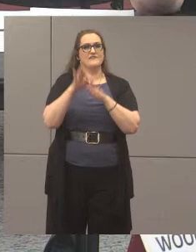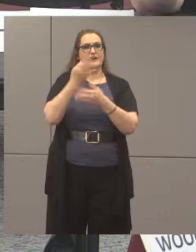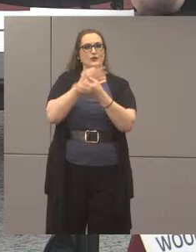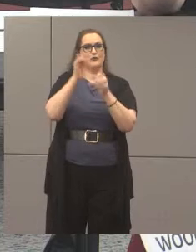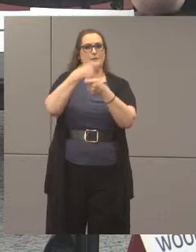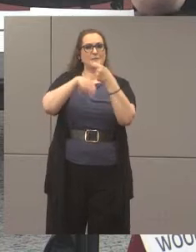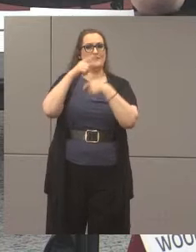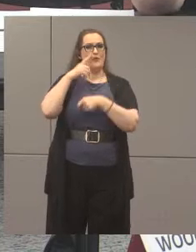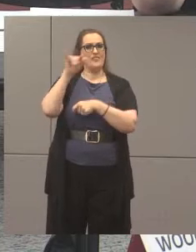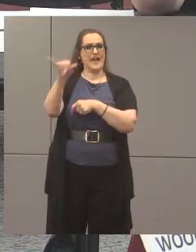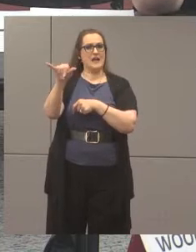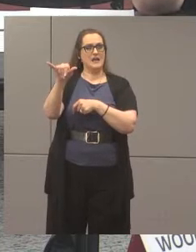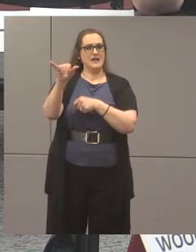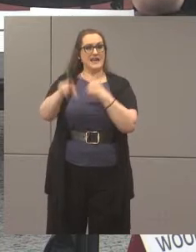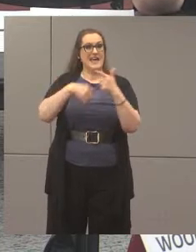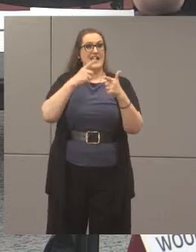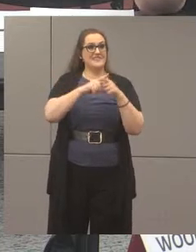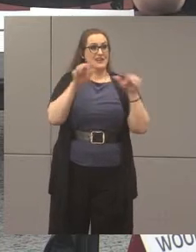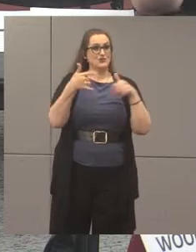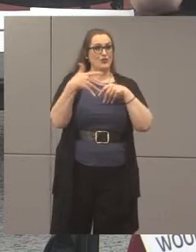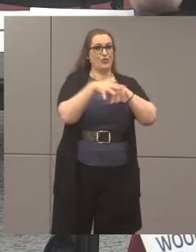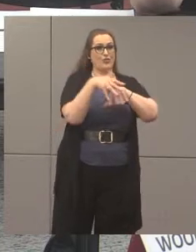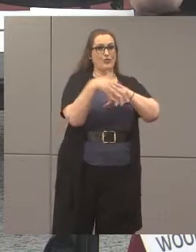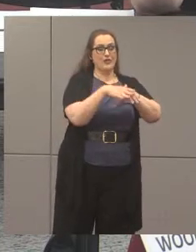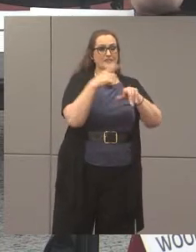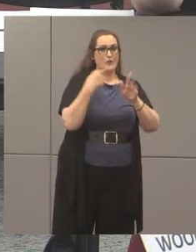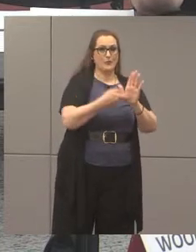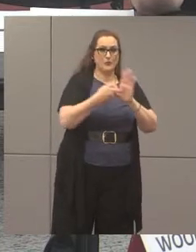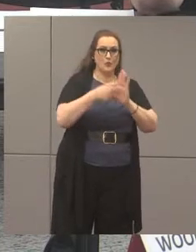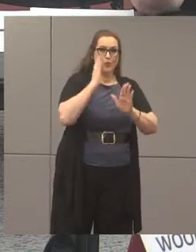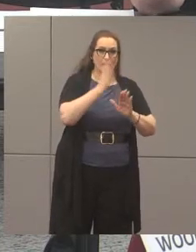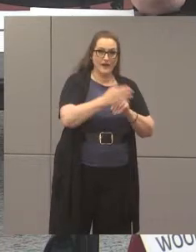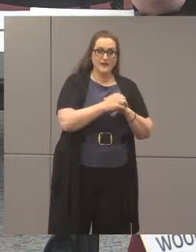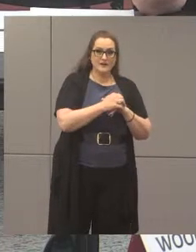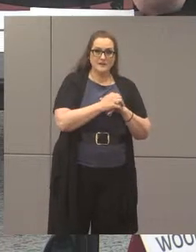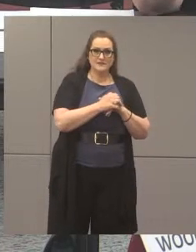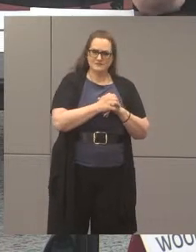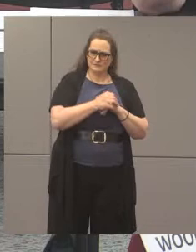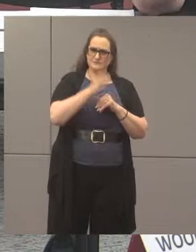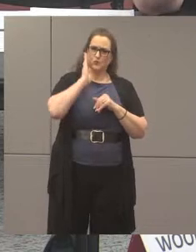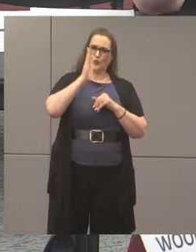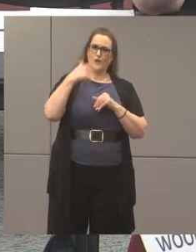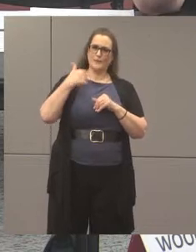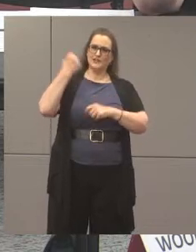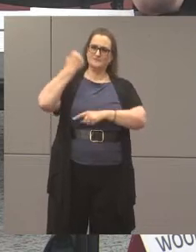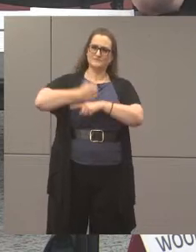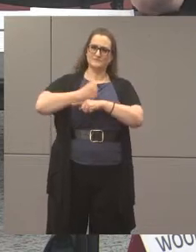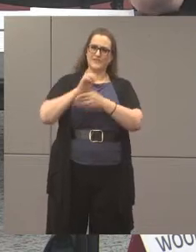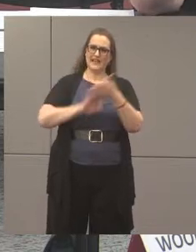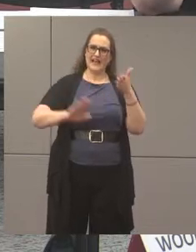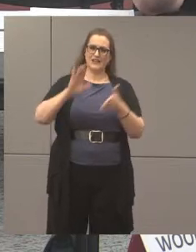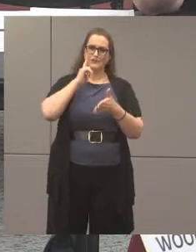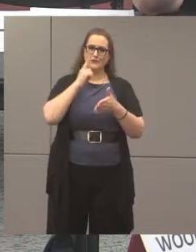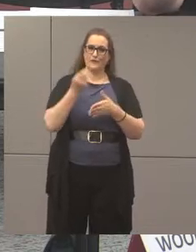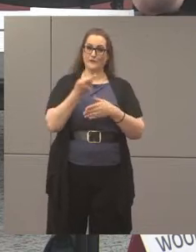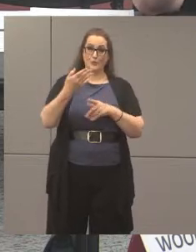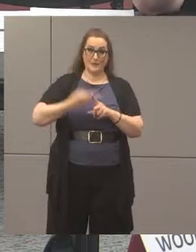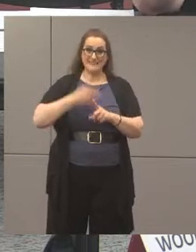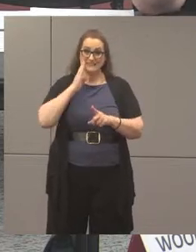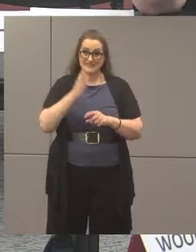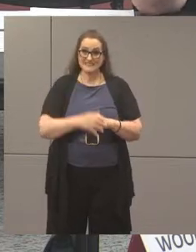that, and then do the migration, which would be required, we're going to be shutting down the college for a few